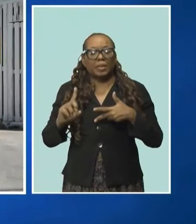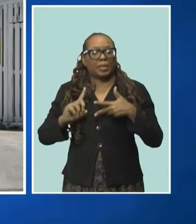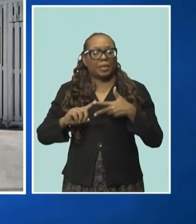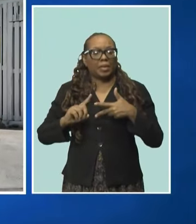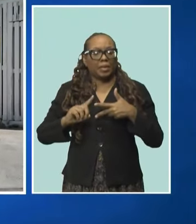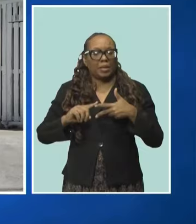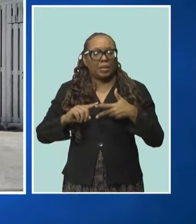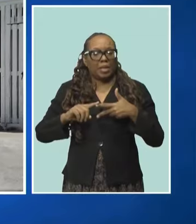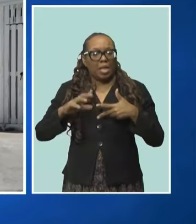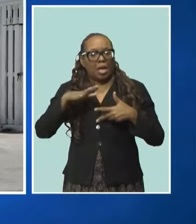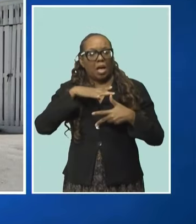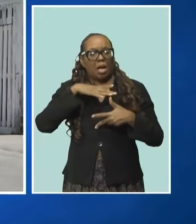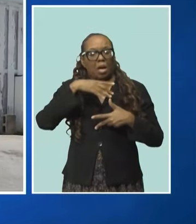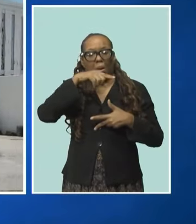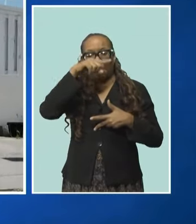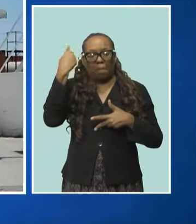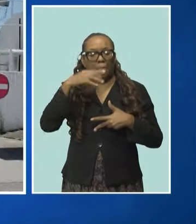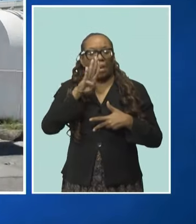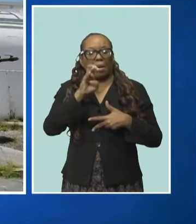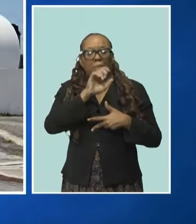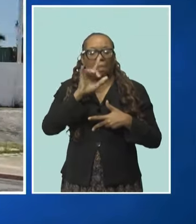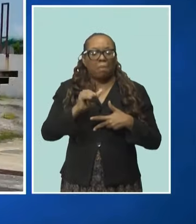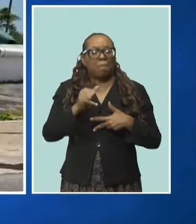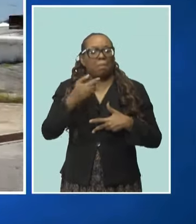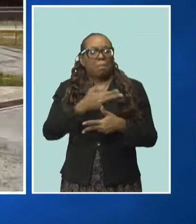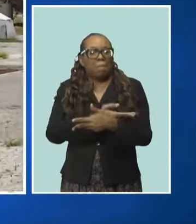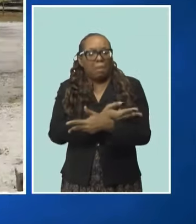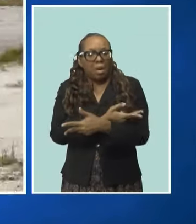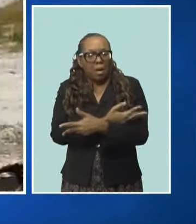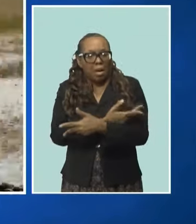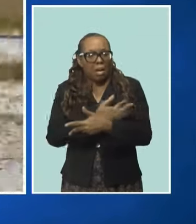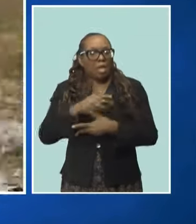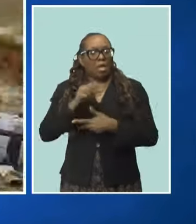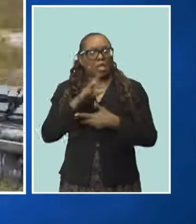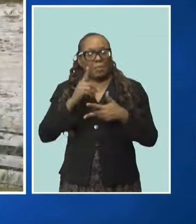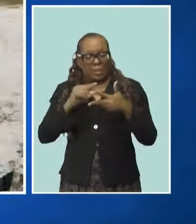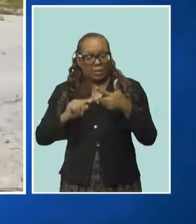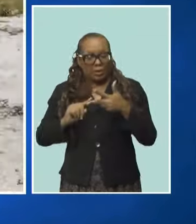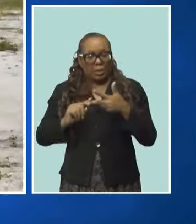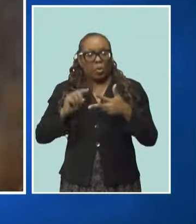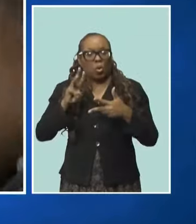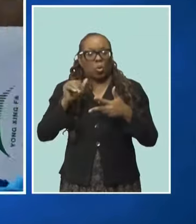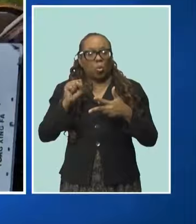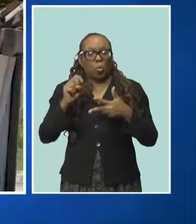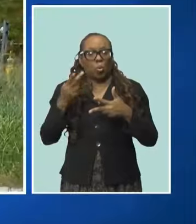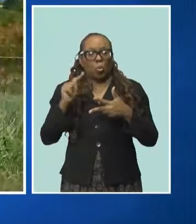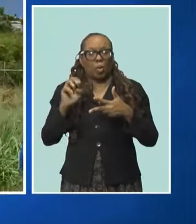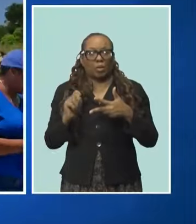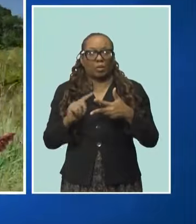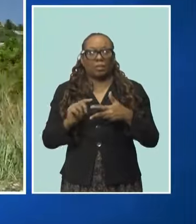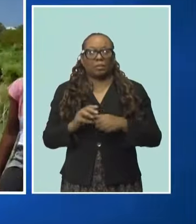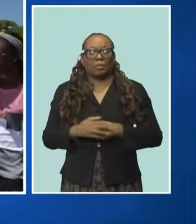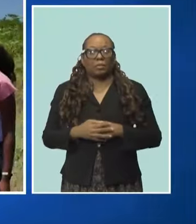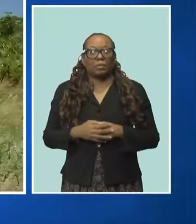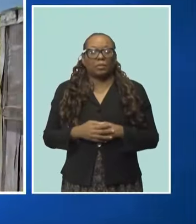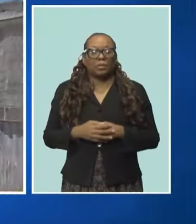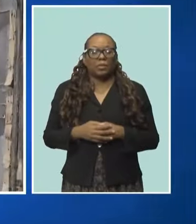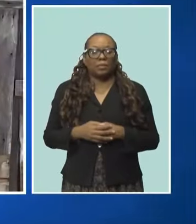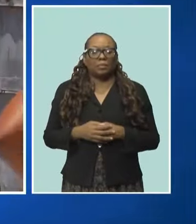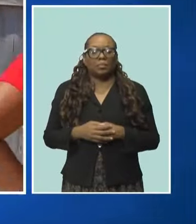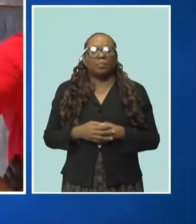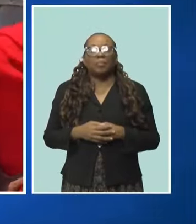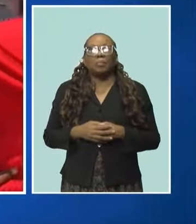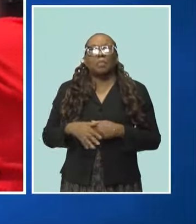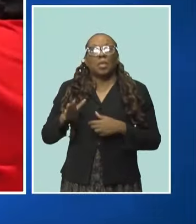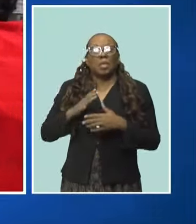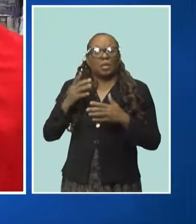the experimental pilot gas station will be set up at the Barbados National Oil Company, the BNOC. Rum and Sargassum is a spin-off based